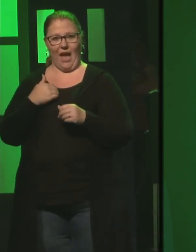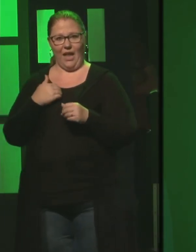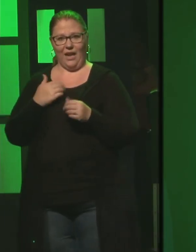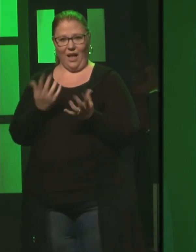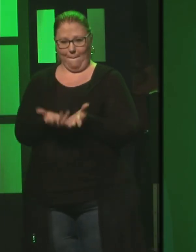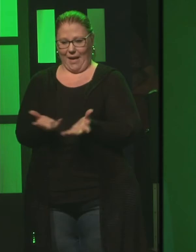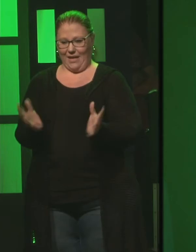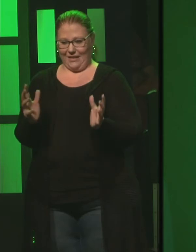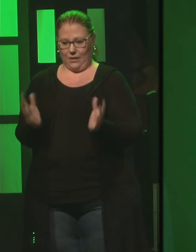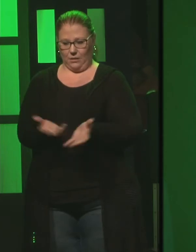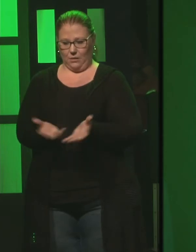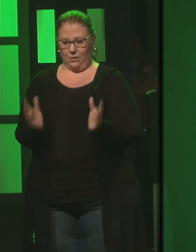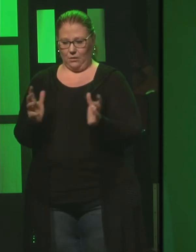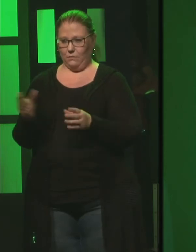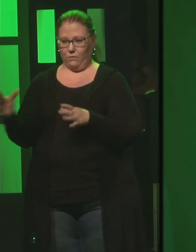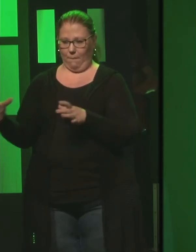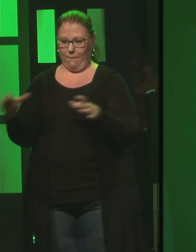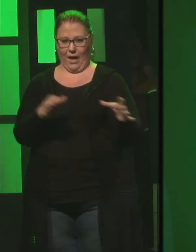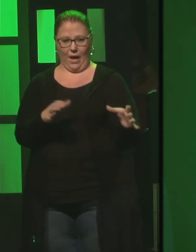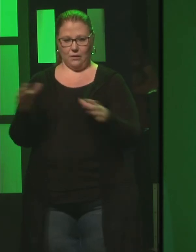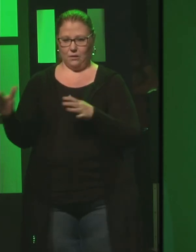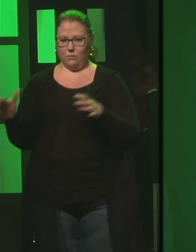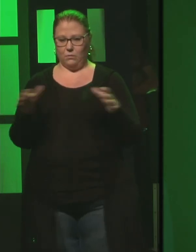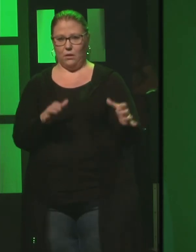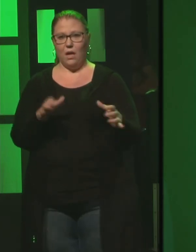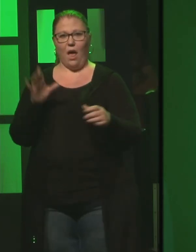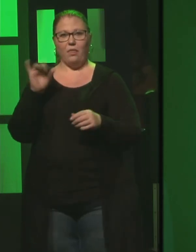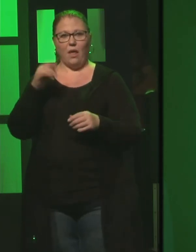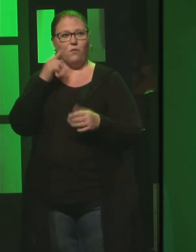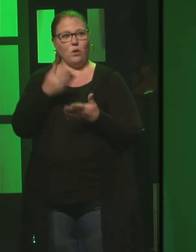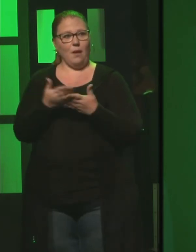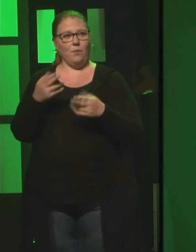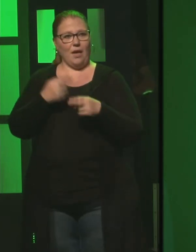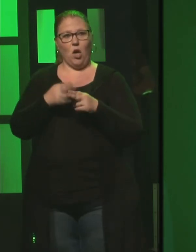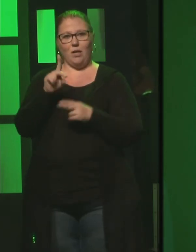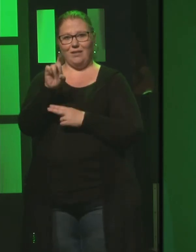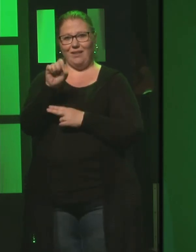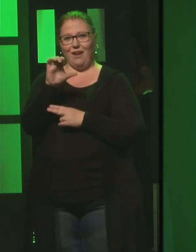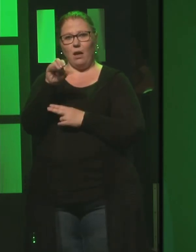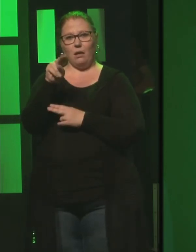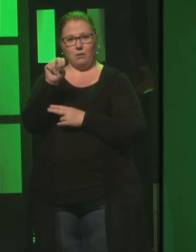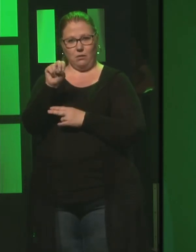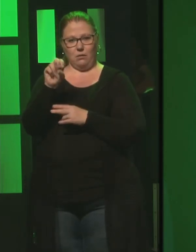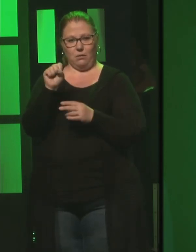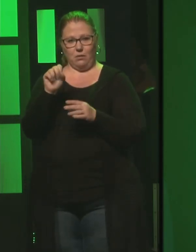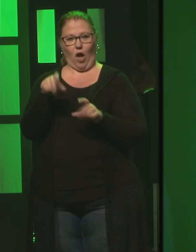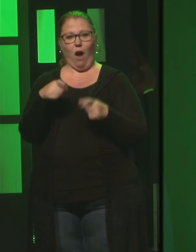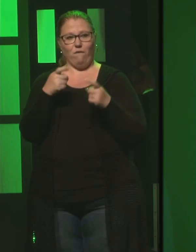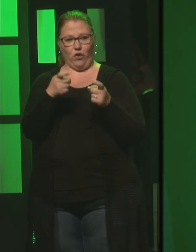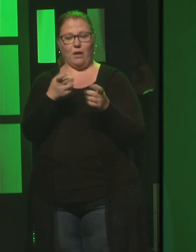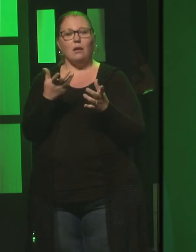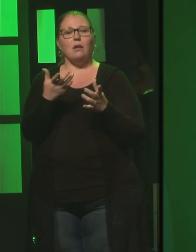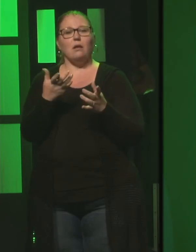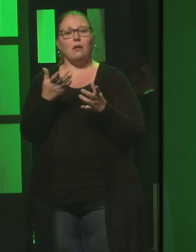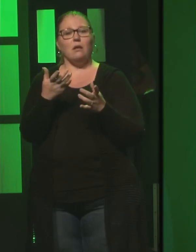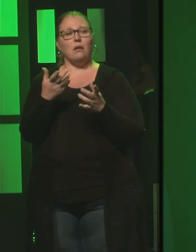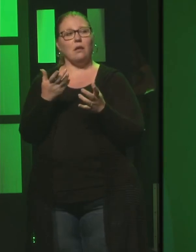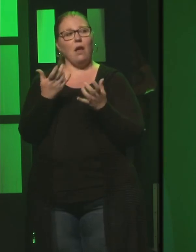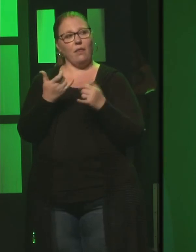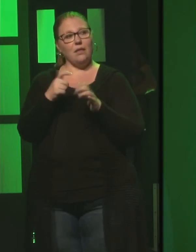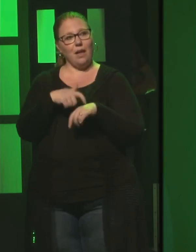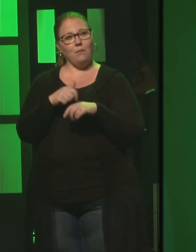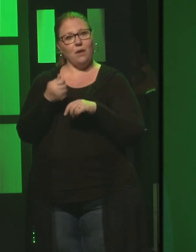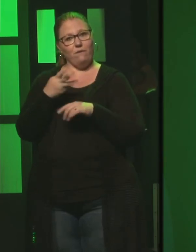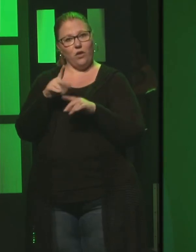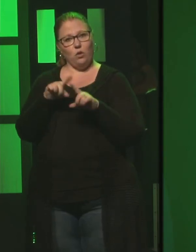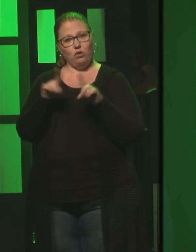baskets. These straw baskets were for something called a deacon's offering. This time, there were a few checks